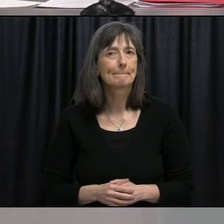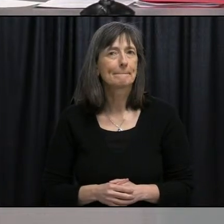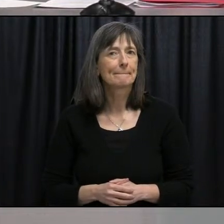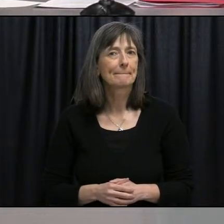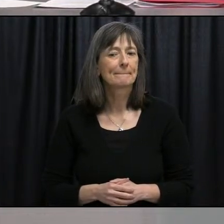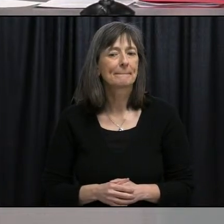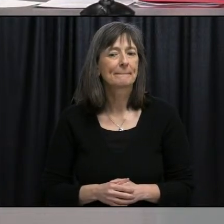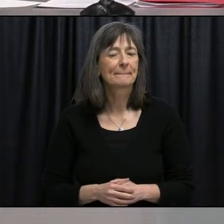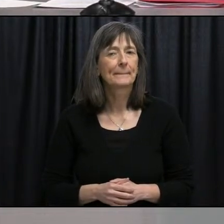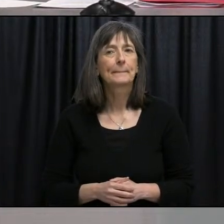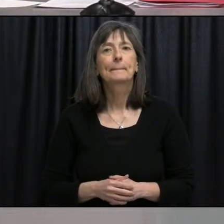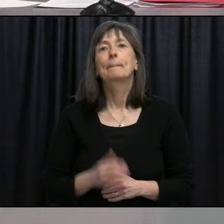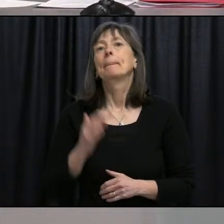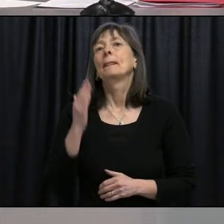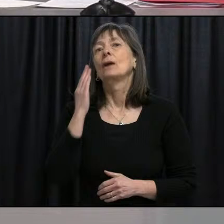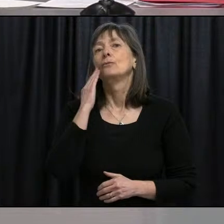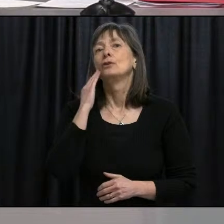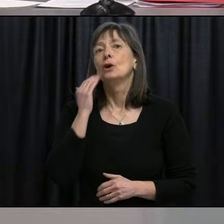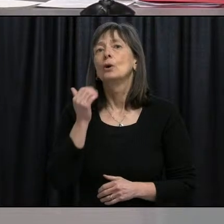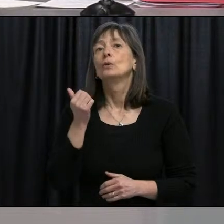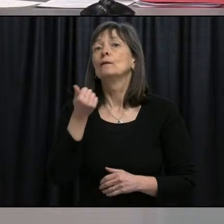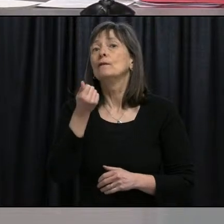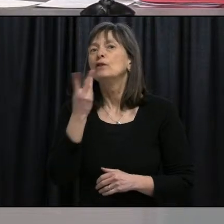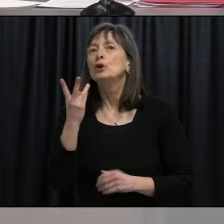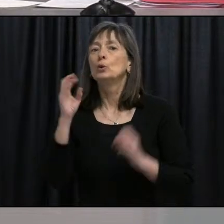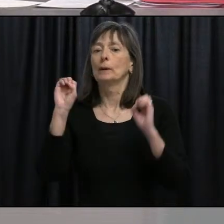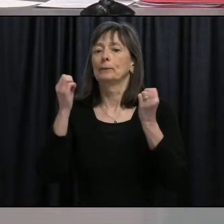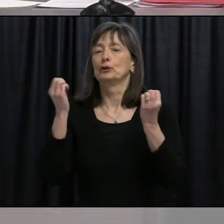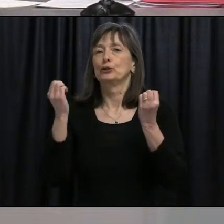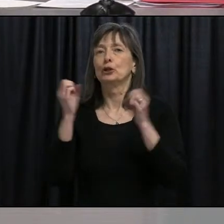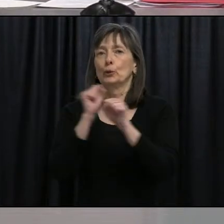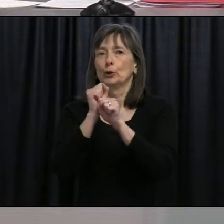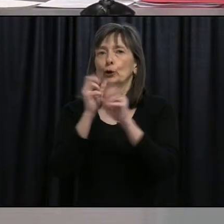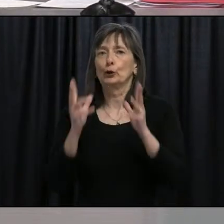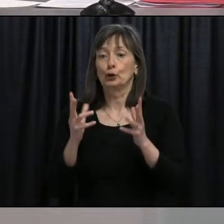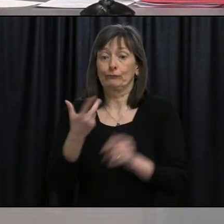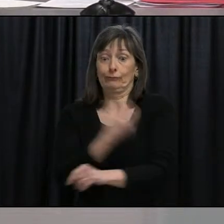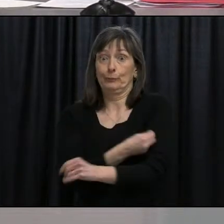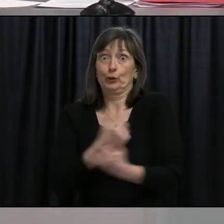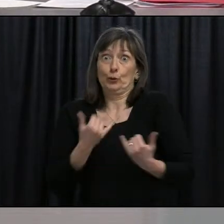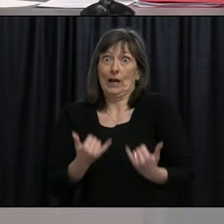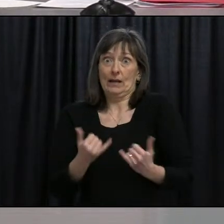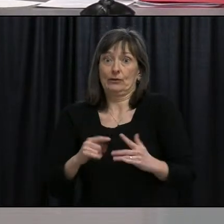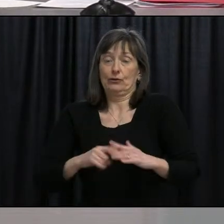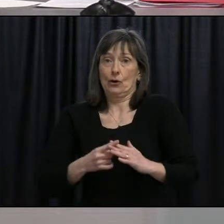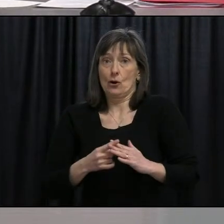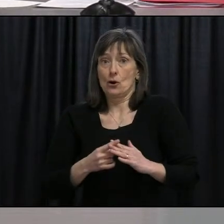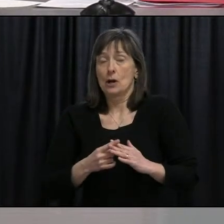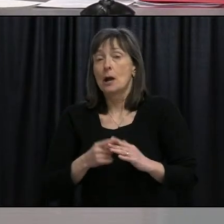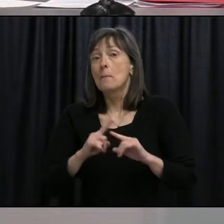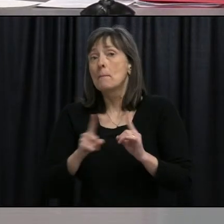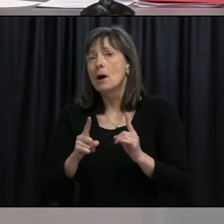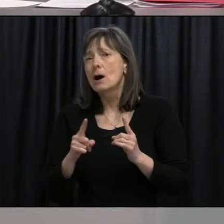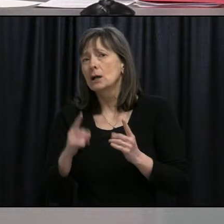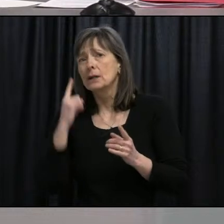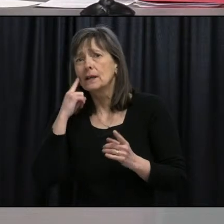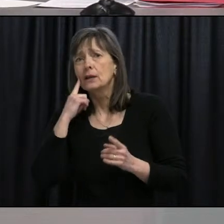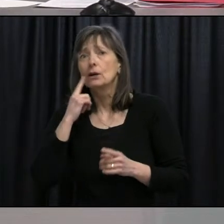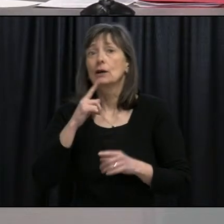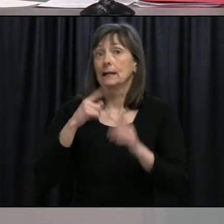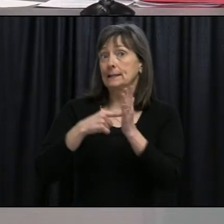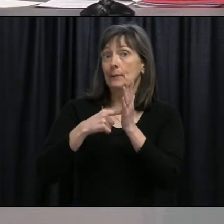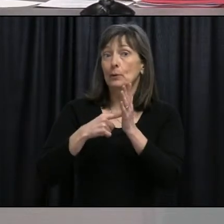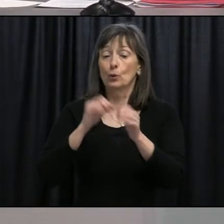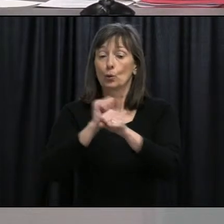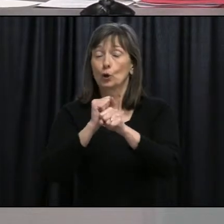couple hundred first responders received their vaccine today. Is there an order now for phase 2 for, say, when teachers or rotational workers